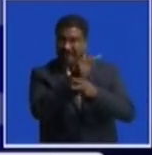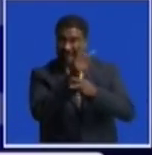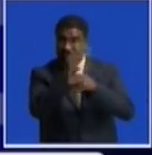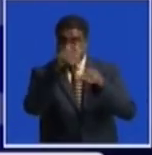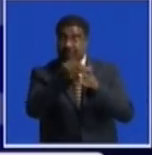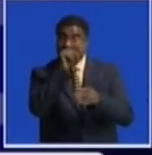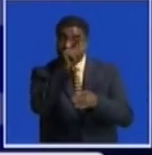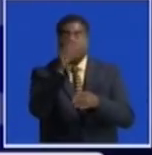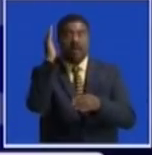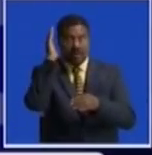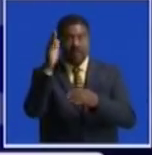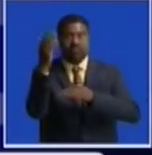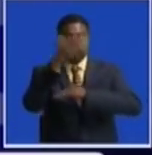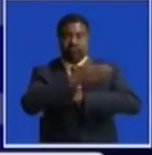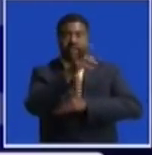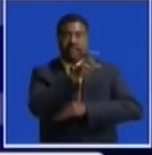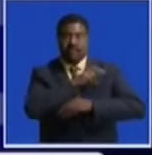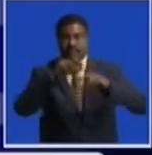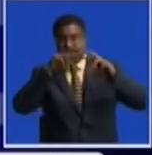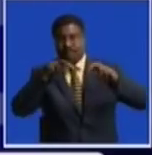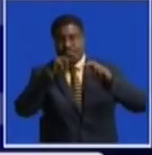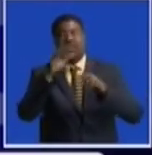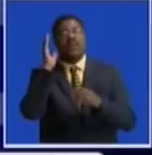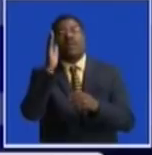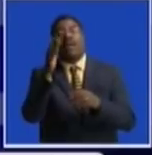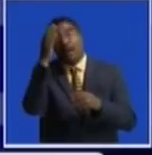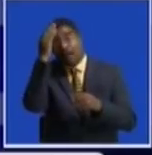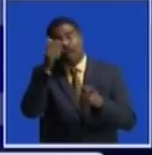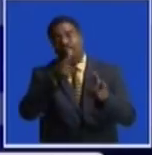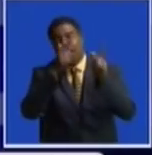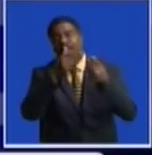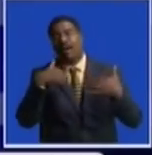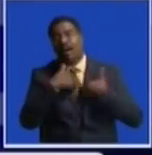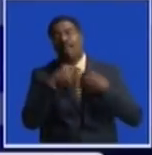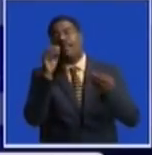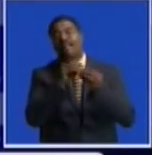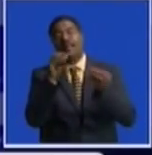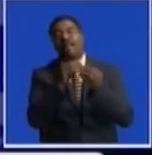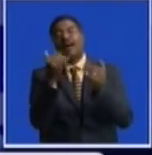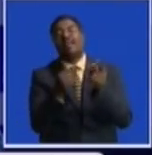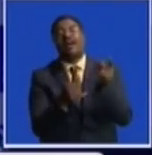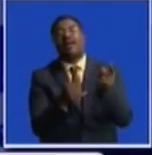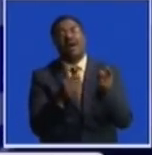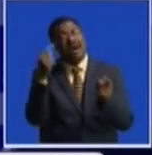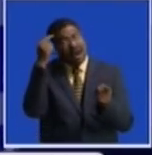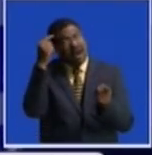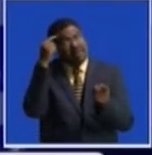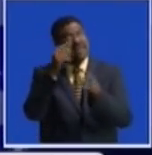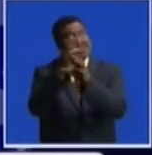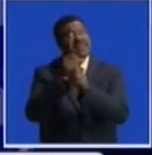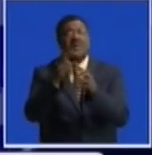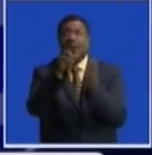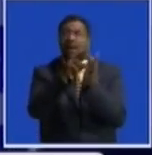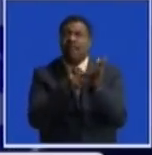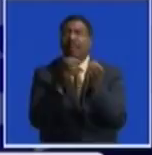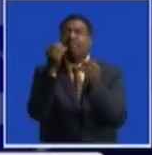will start mounting roadblocks as a preventive measure against poaching. Reverend Sikwela says government continues to receive reports of